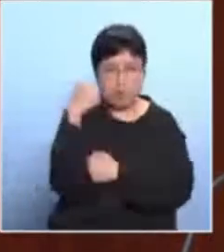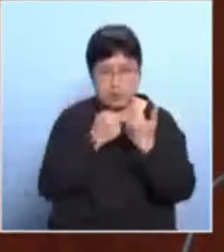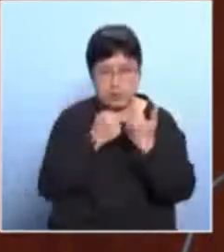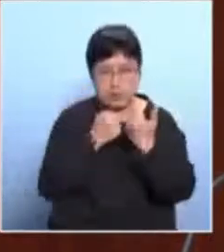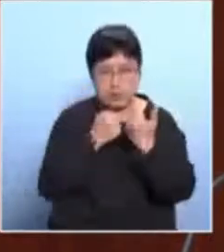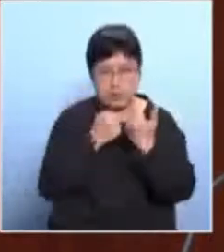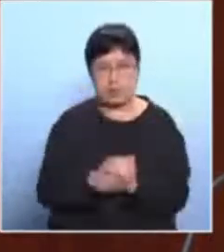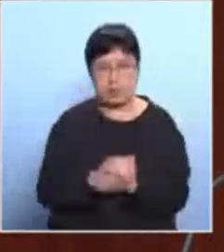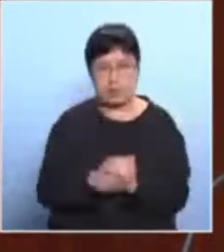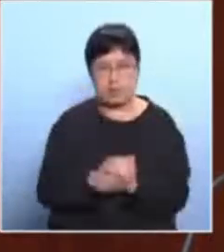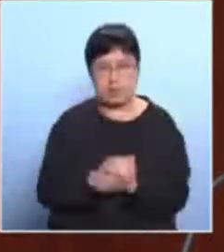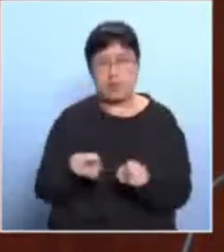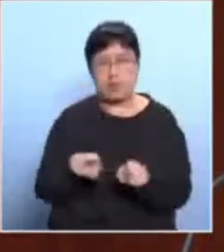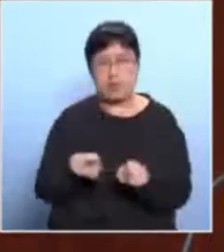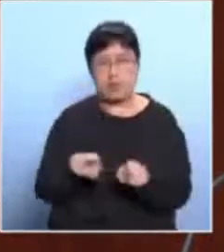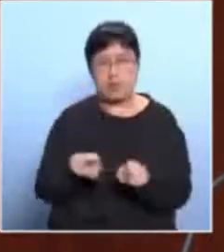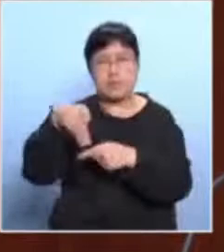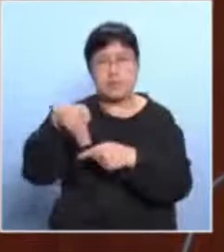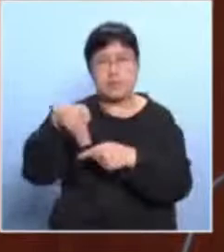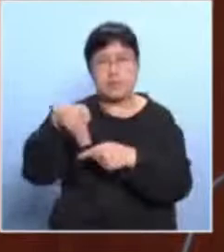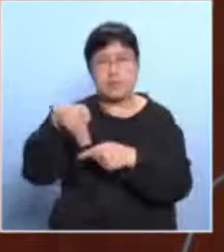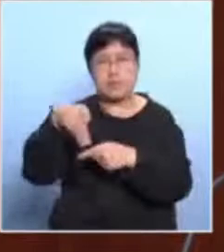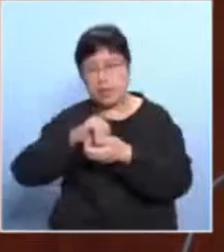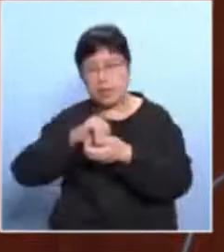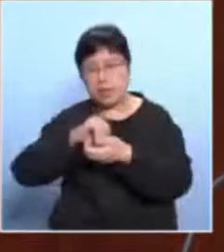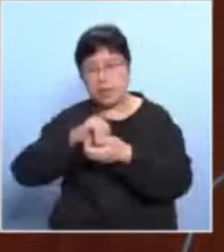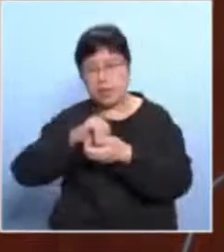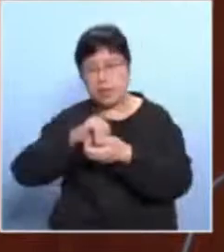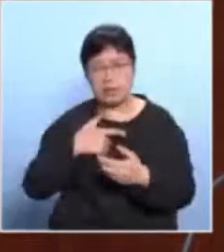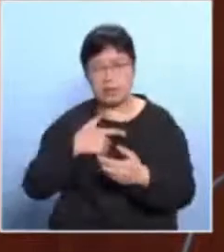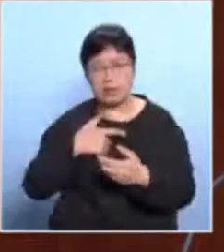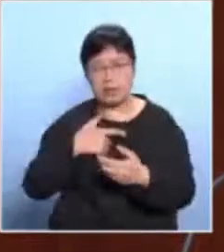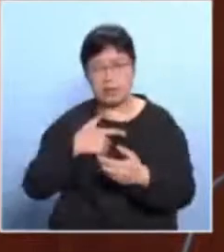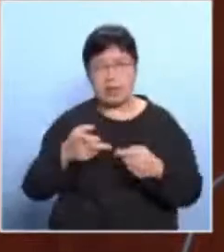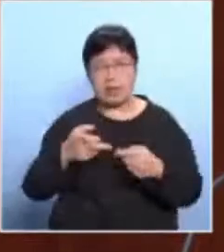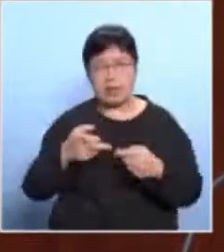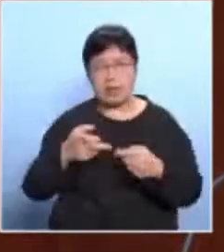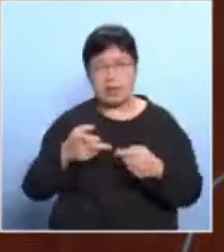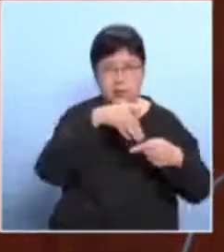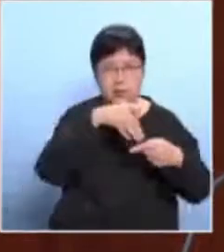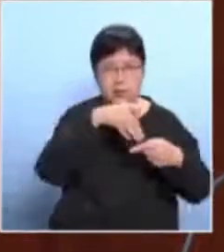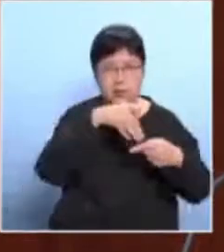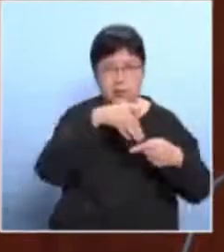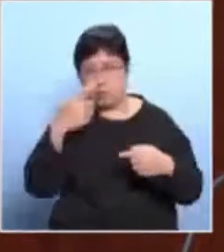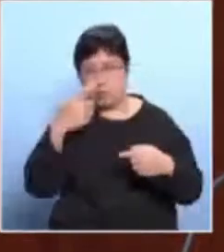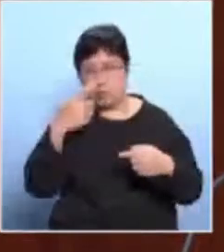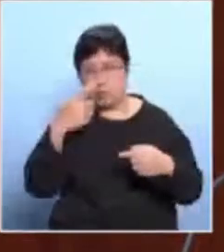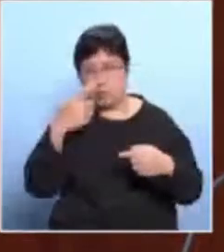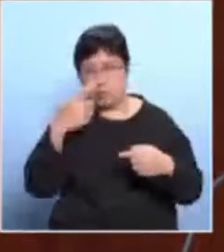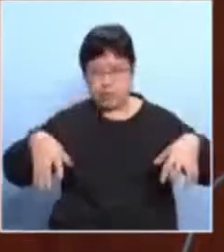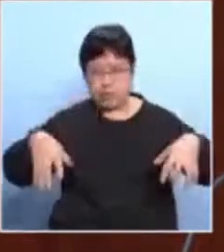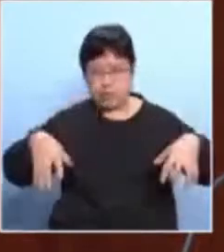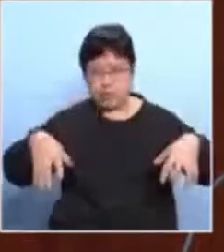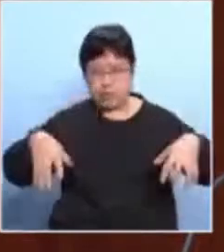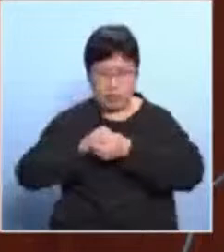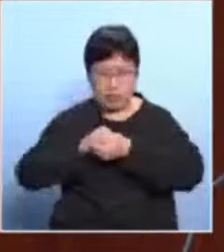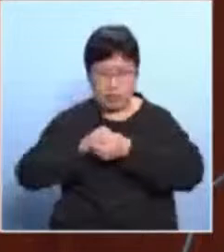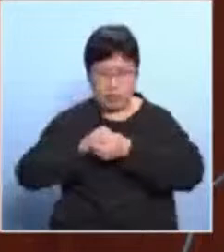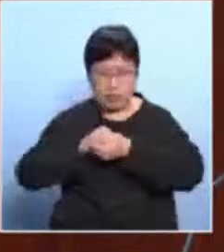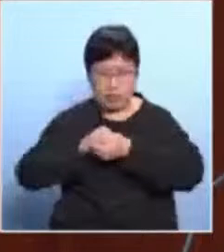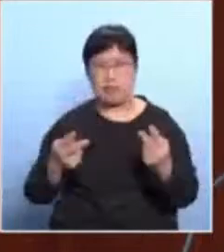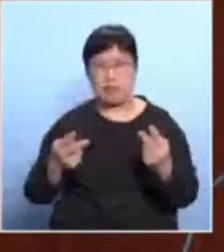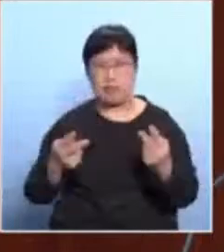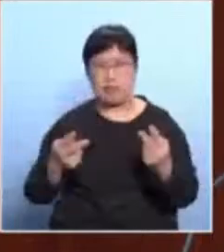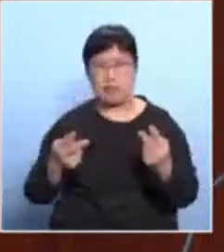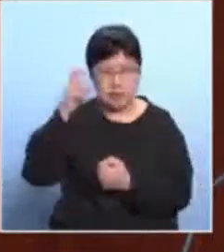render its full support and work with the Shenzhen municipal government to foster the synergistic development of the Hong Kong Park and the Shenzhen